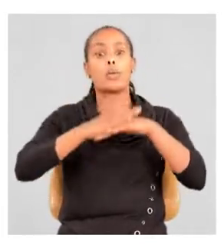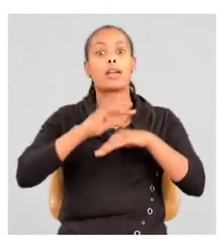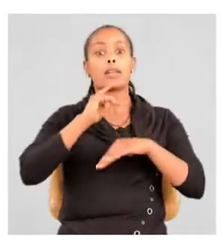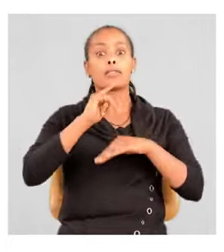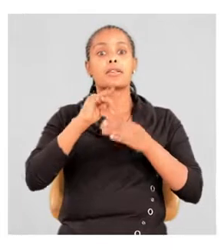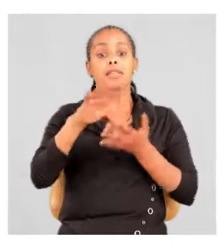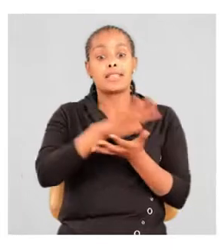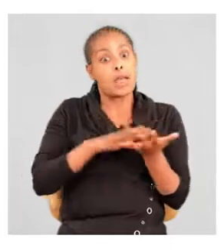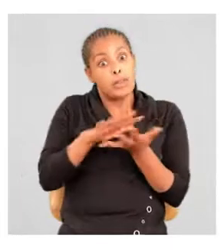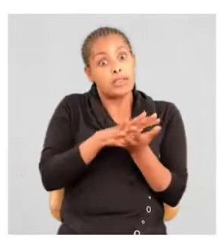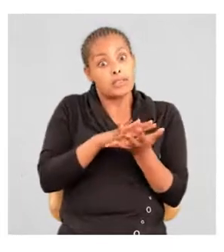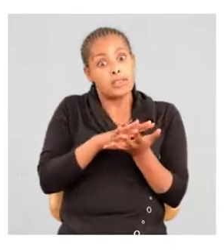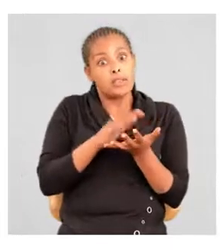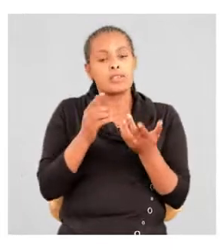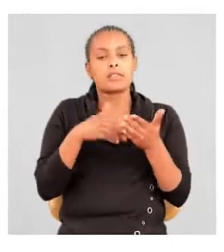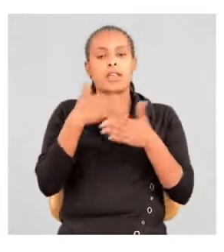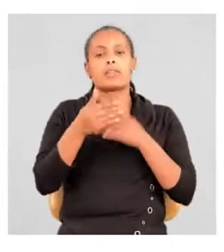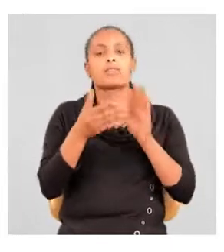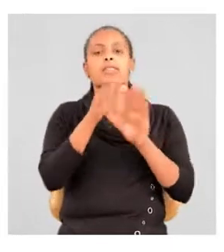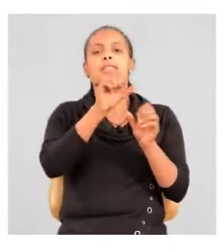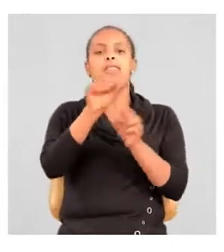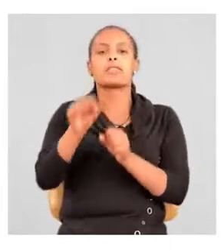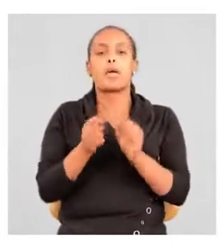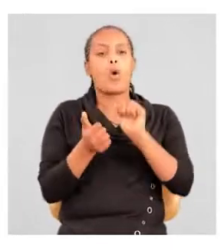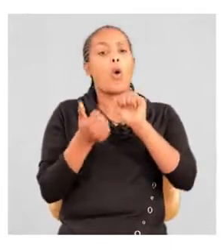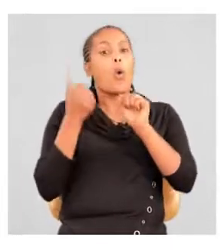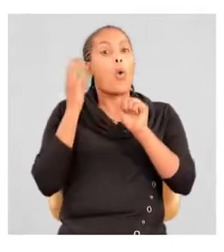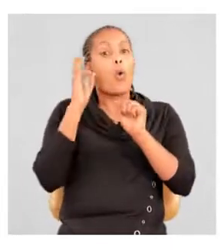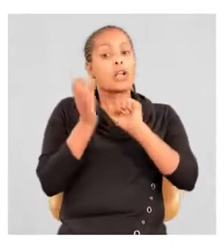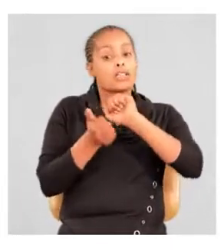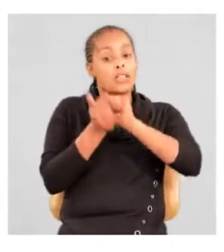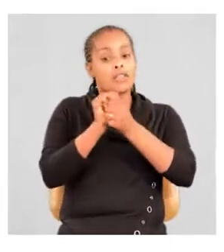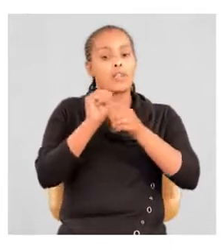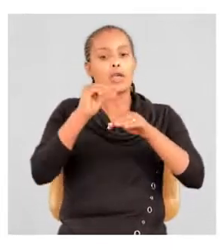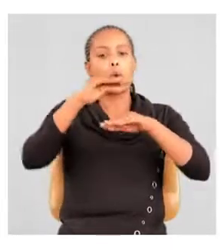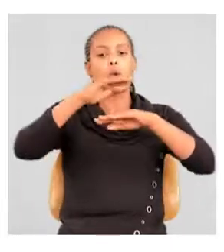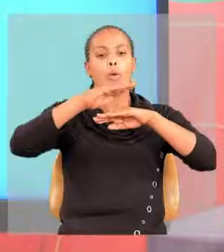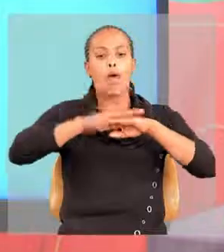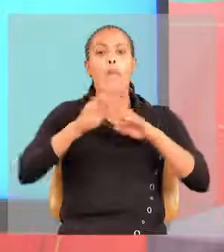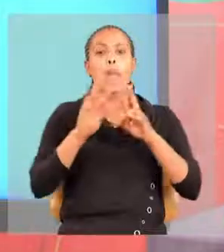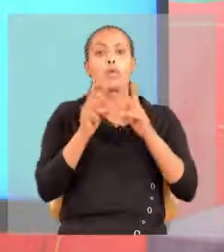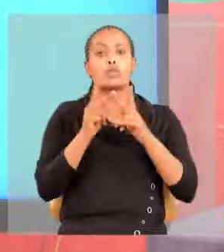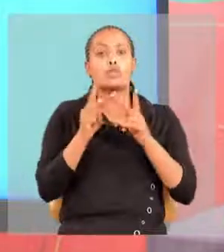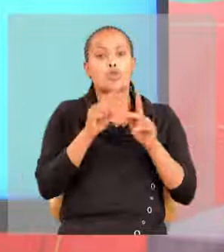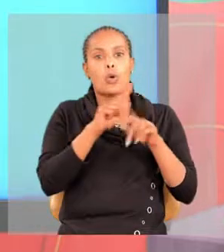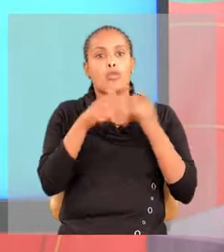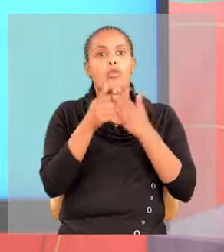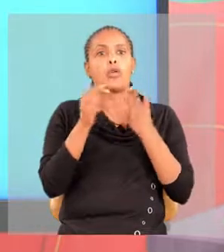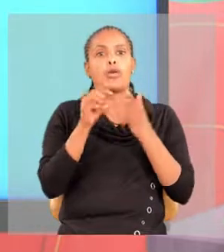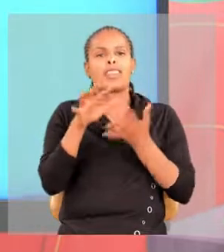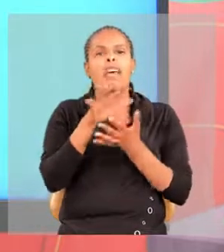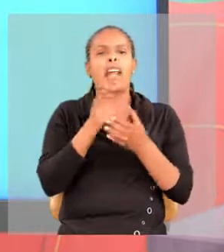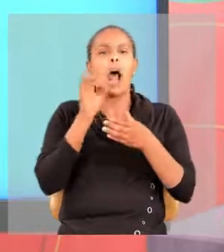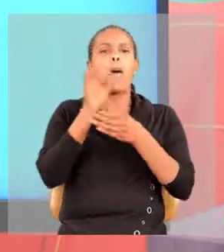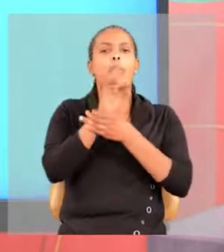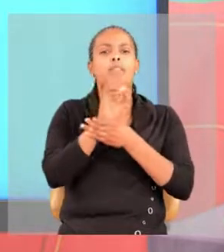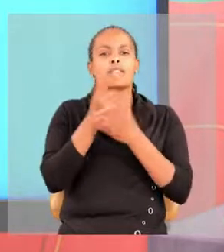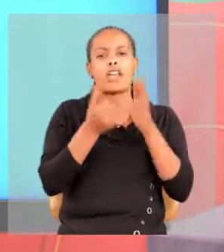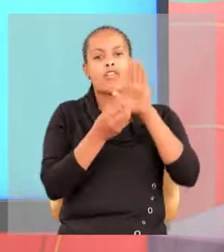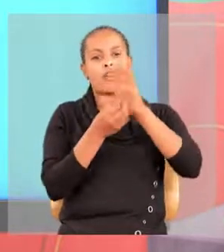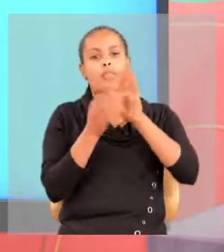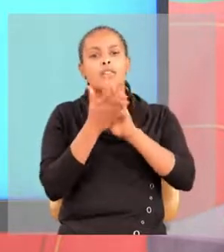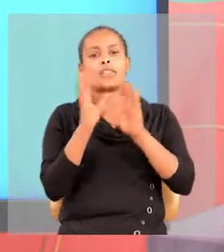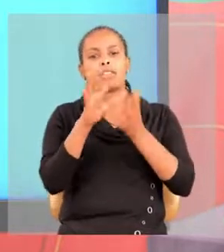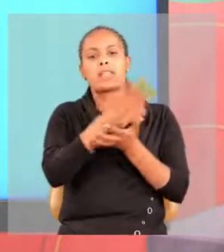is disturbed, then the system will shift its equilibrium position so as to counteract the effect of